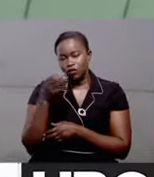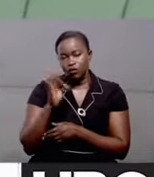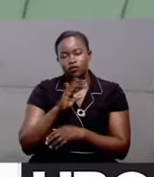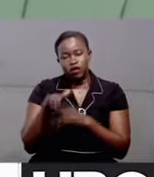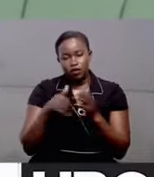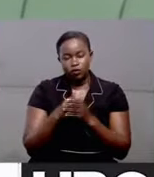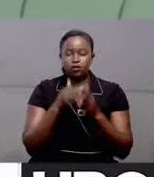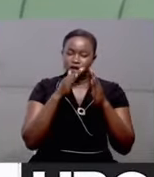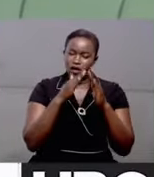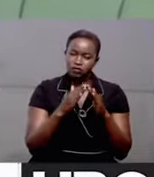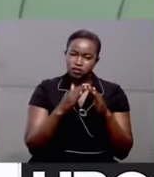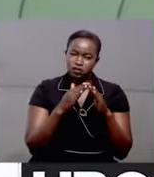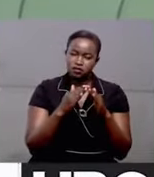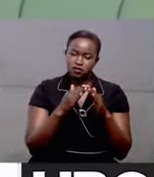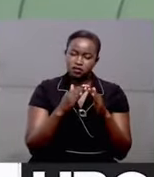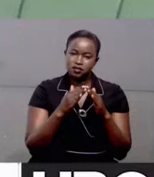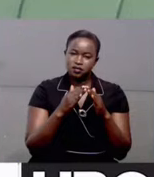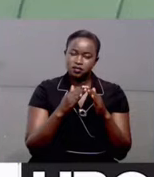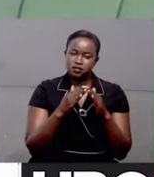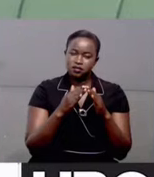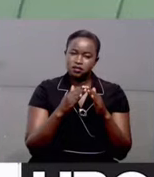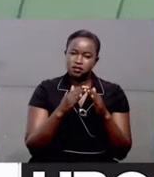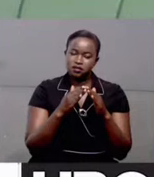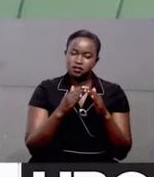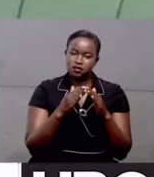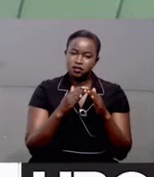whole House has